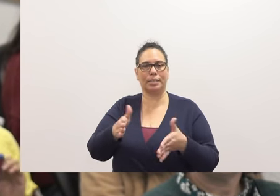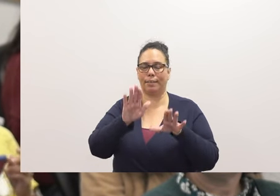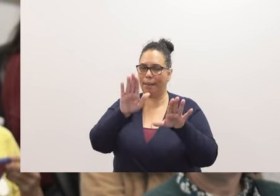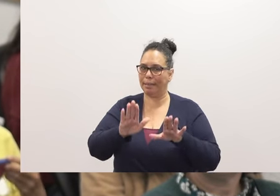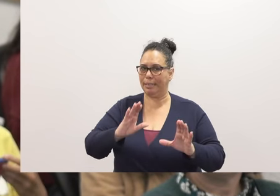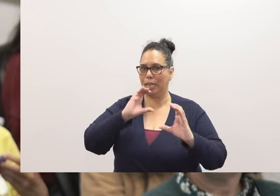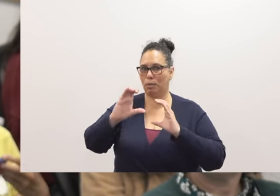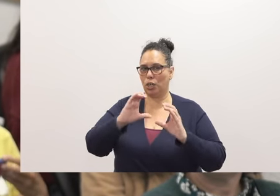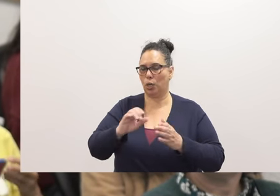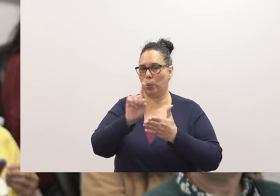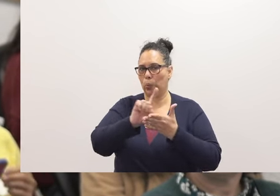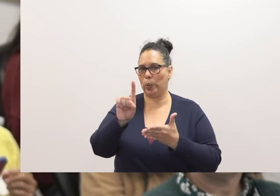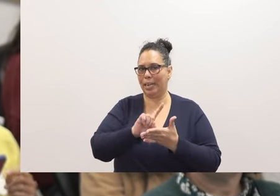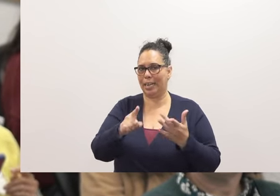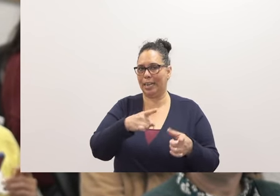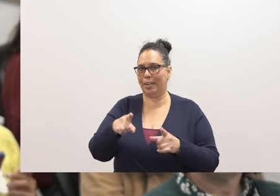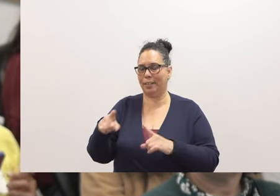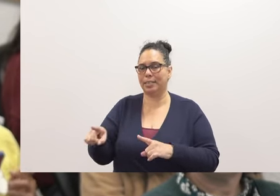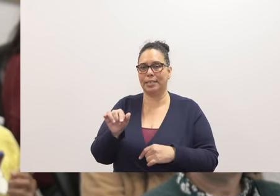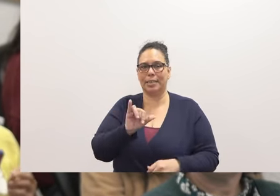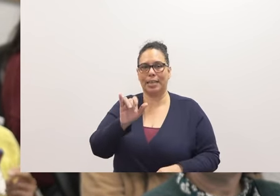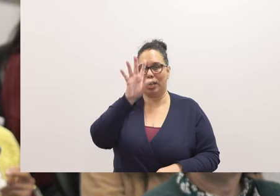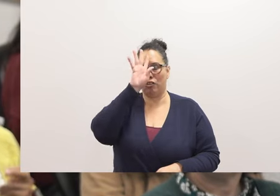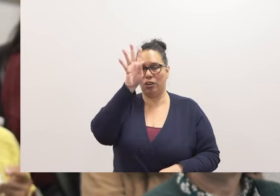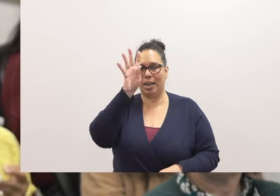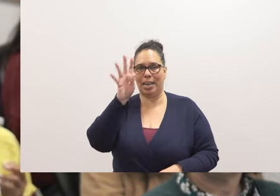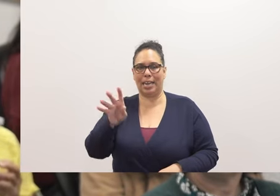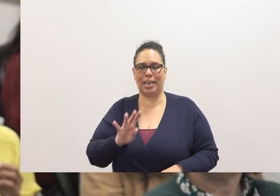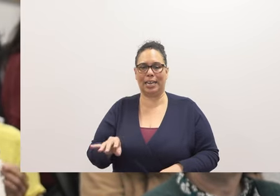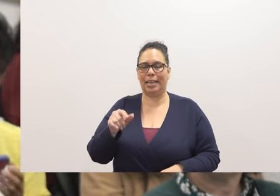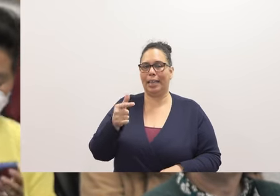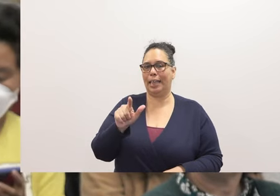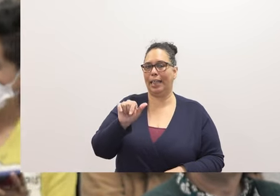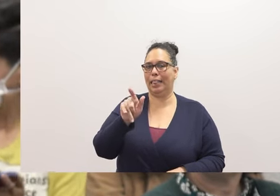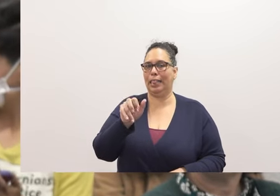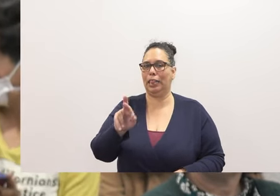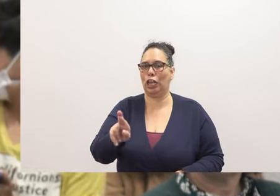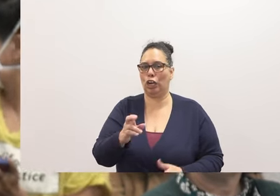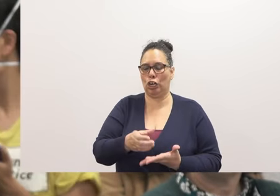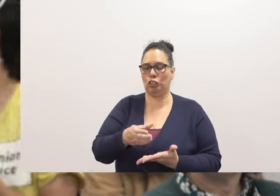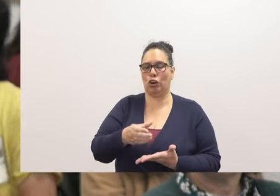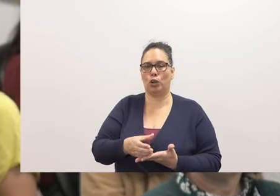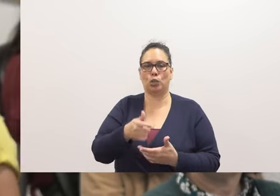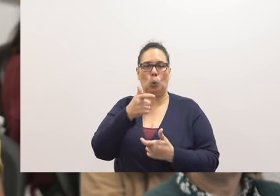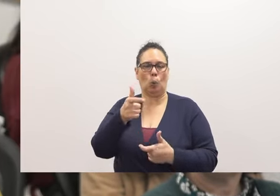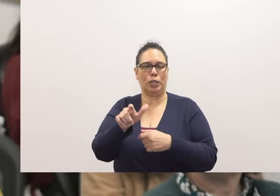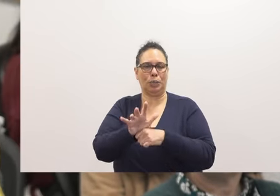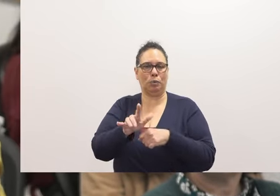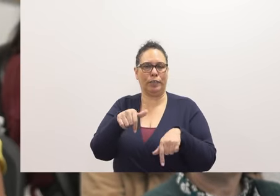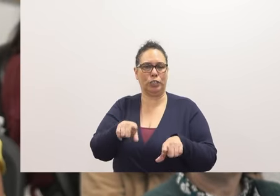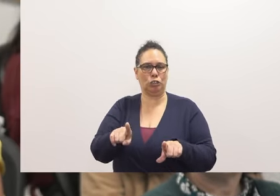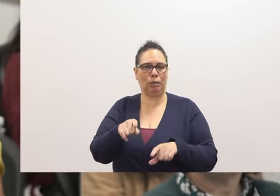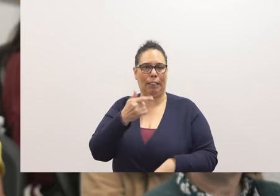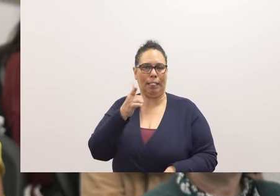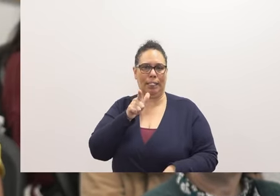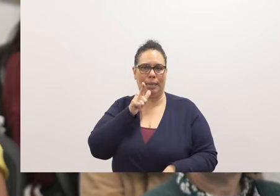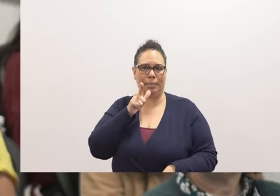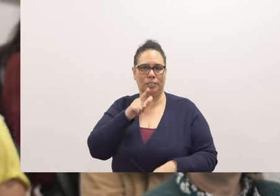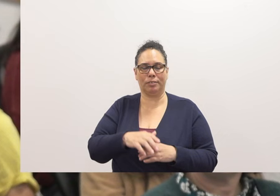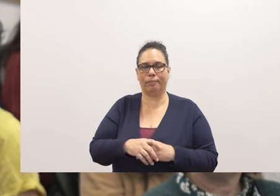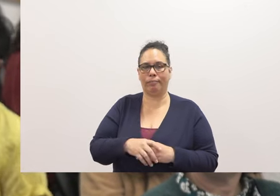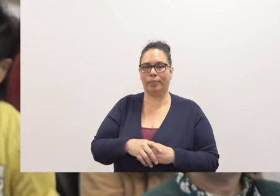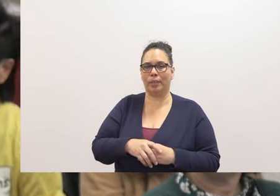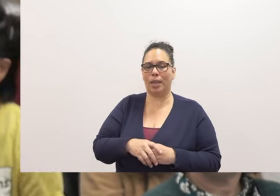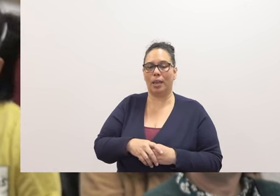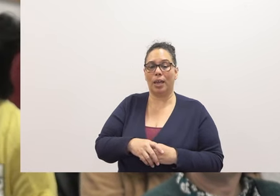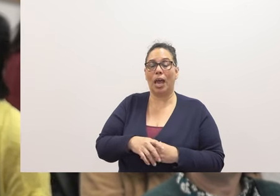communication with weekly events like creating sensory glitter jars or even watching a movie during lunch. Our ASB class has been